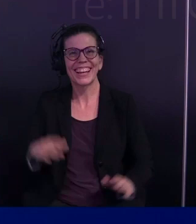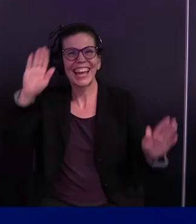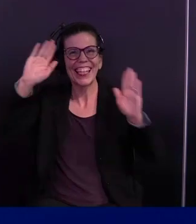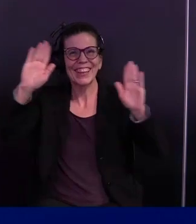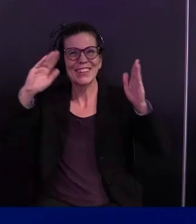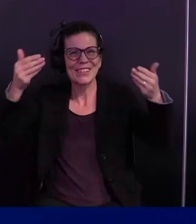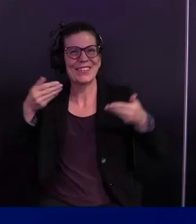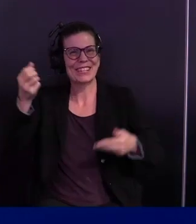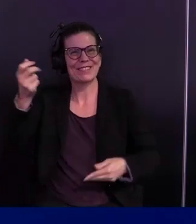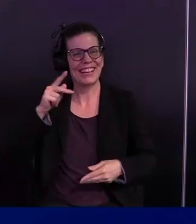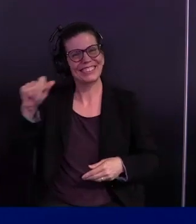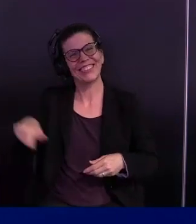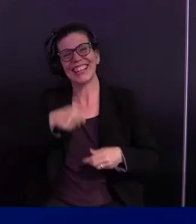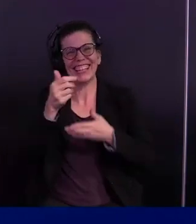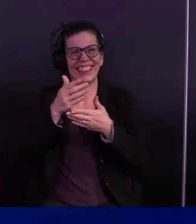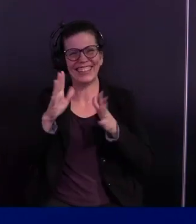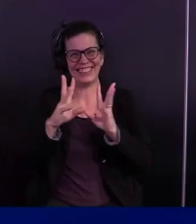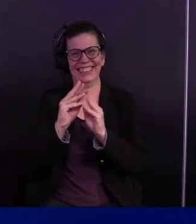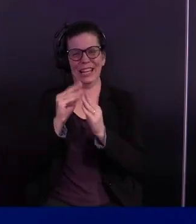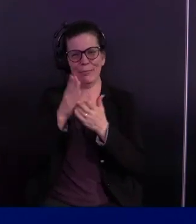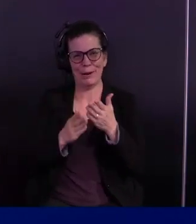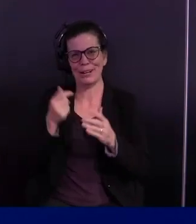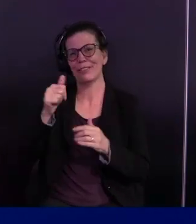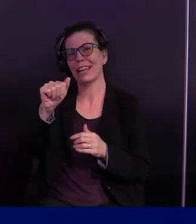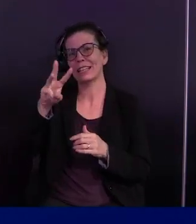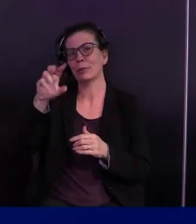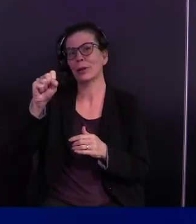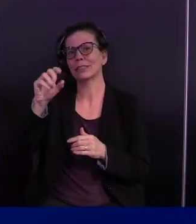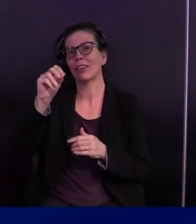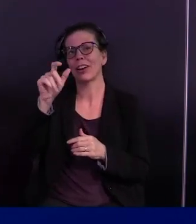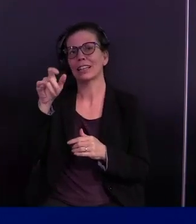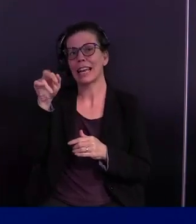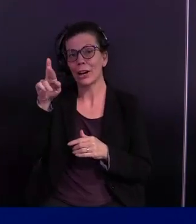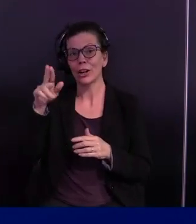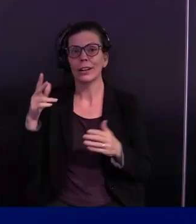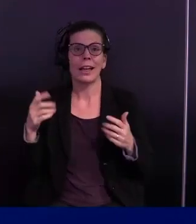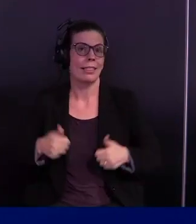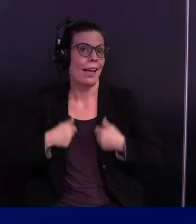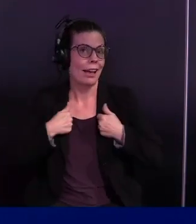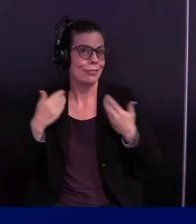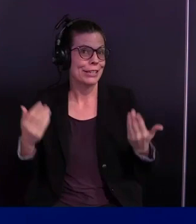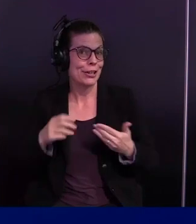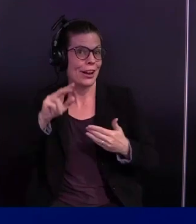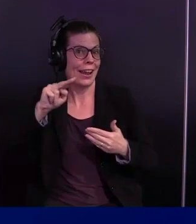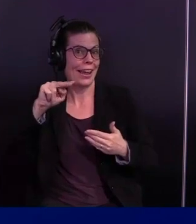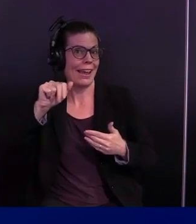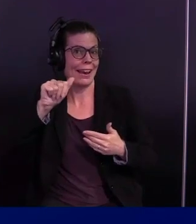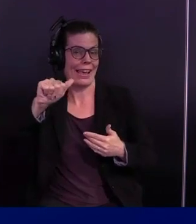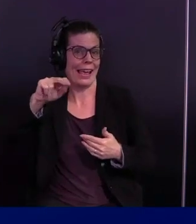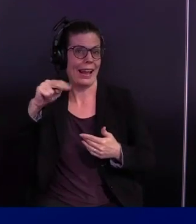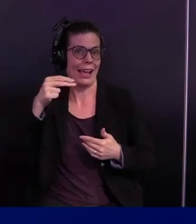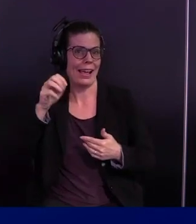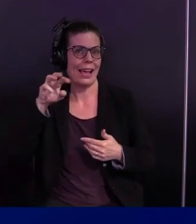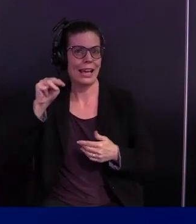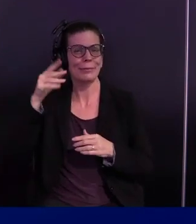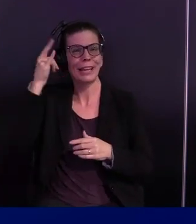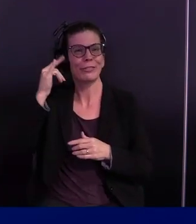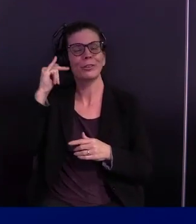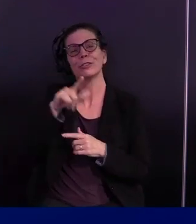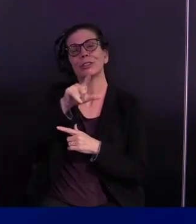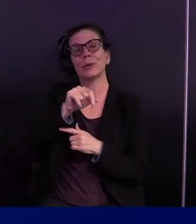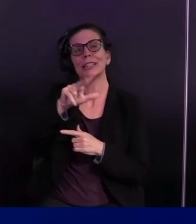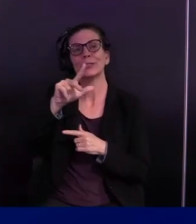Hey everyone, welcome back to another segment of AWS On Air. We are live here in Anaheim, California for the